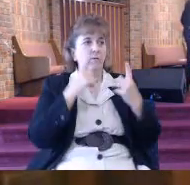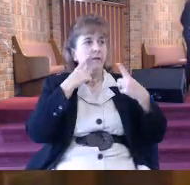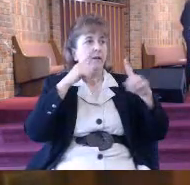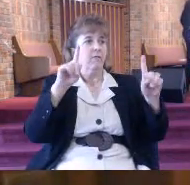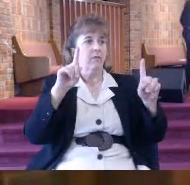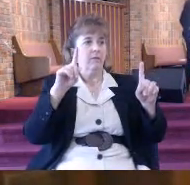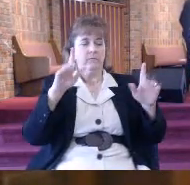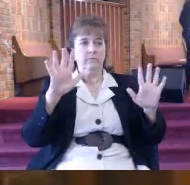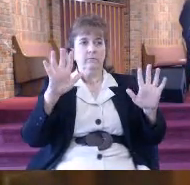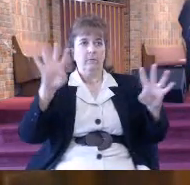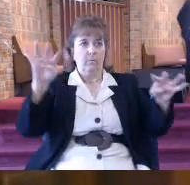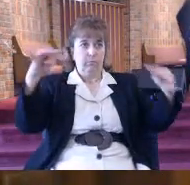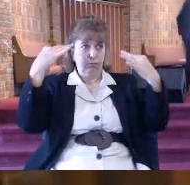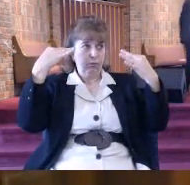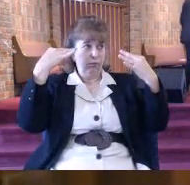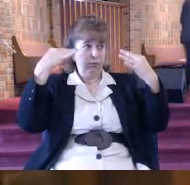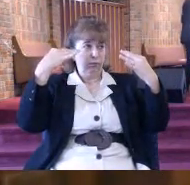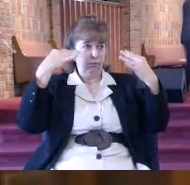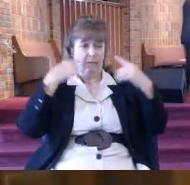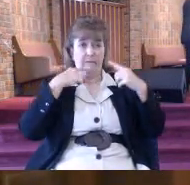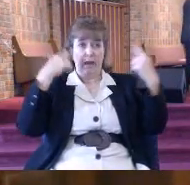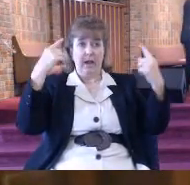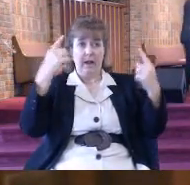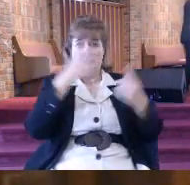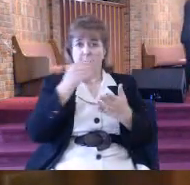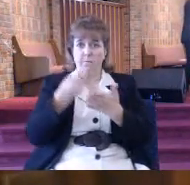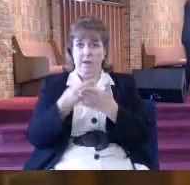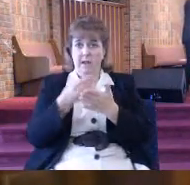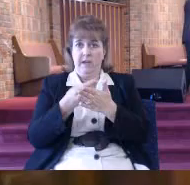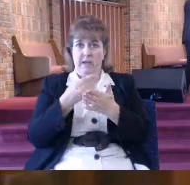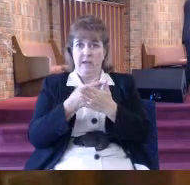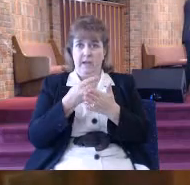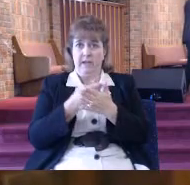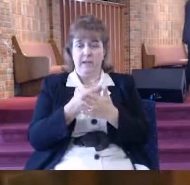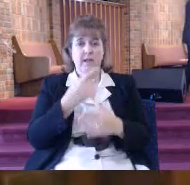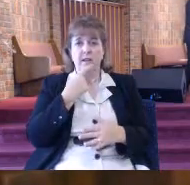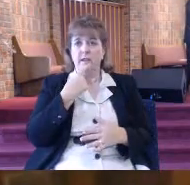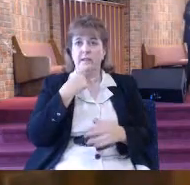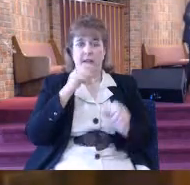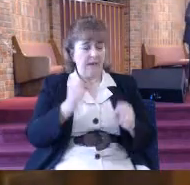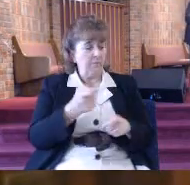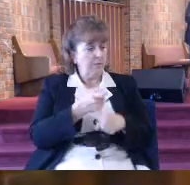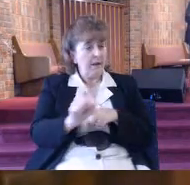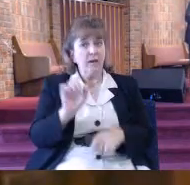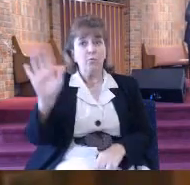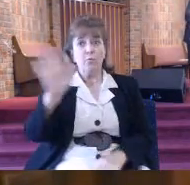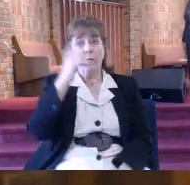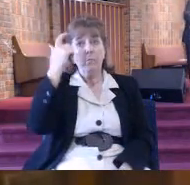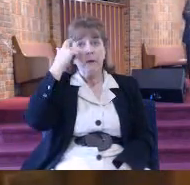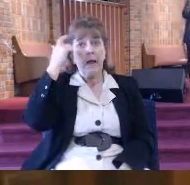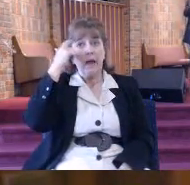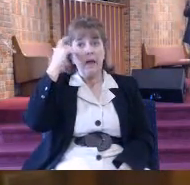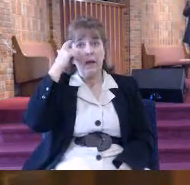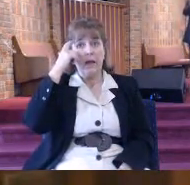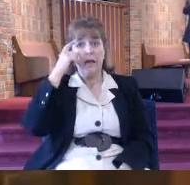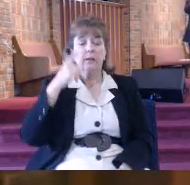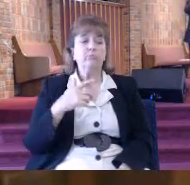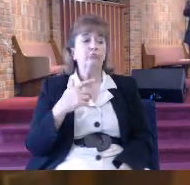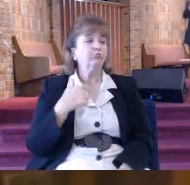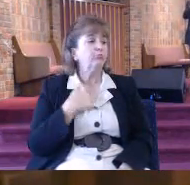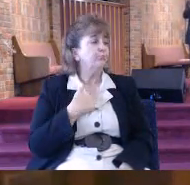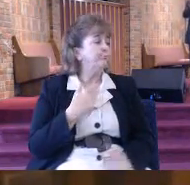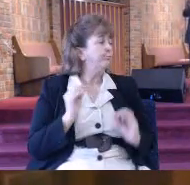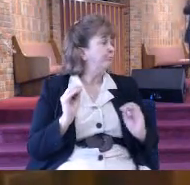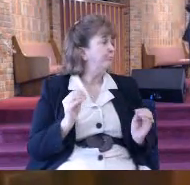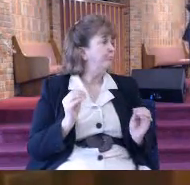the fame. And he said, they mess with your mind. That was his wording. They mess with your mind. That suddenly you've got